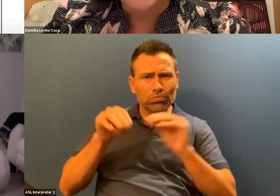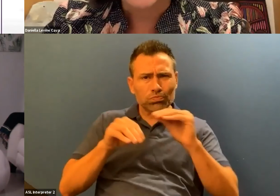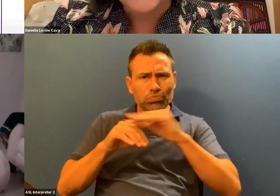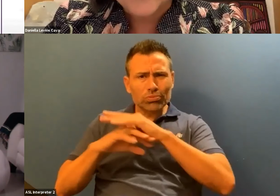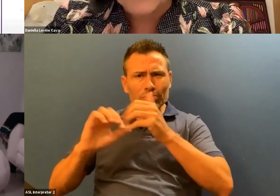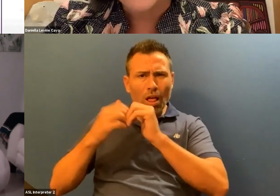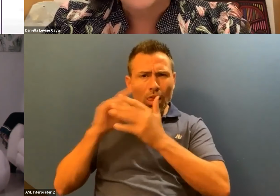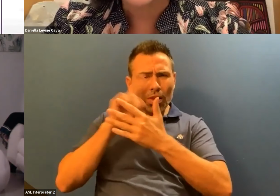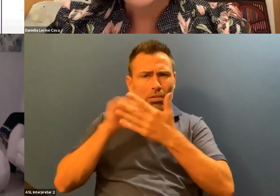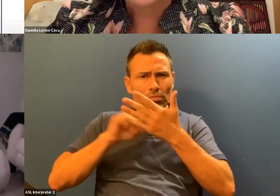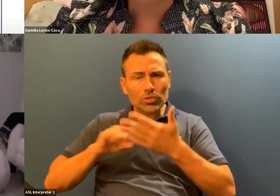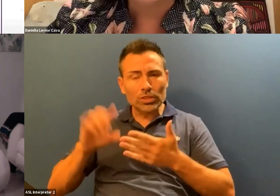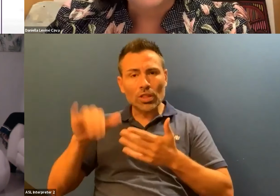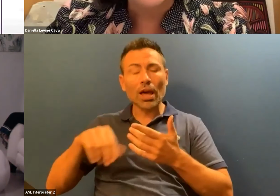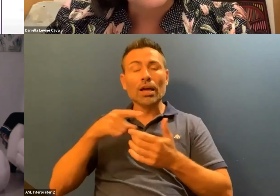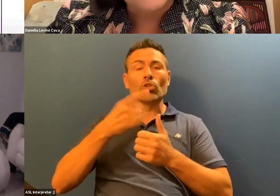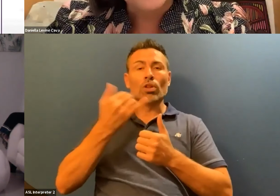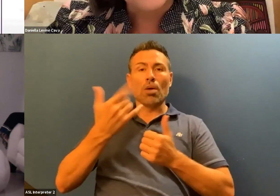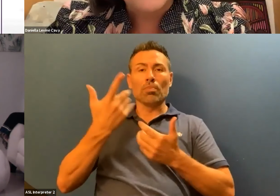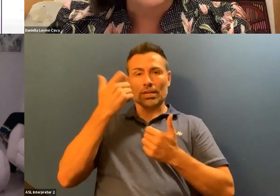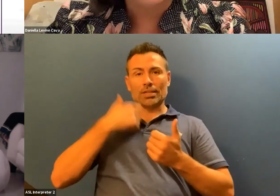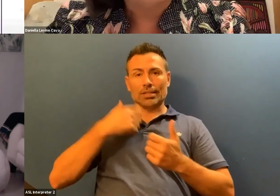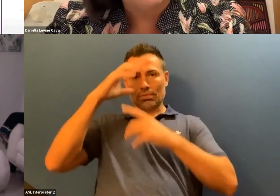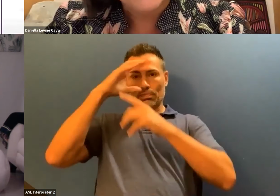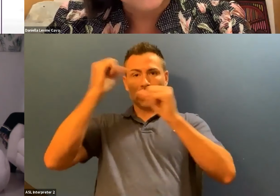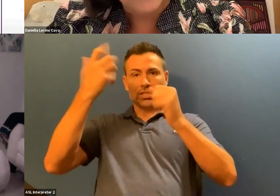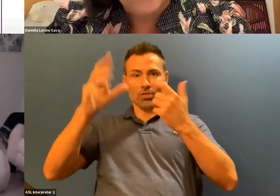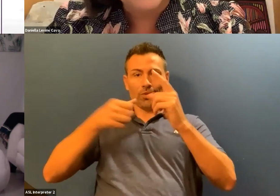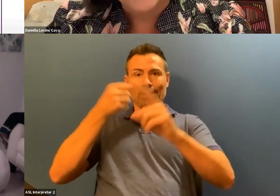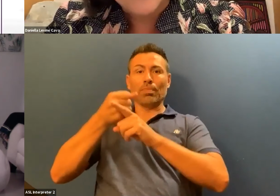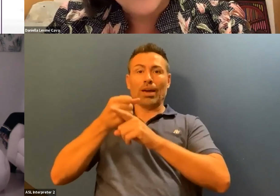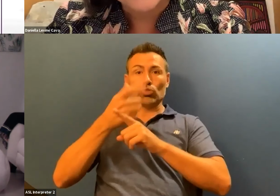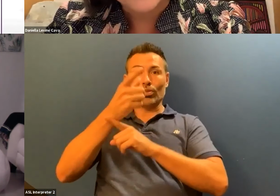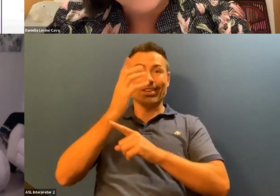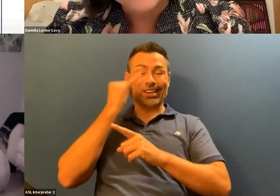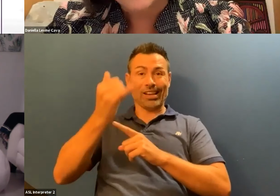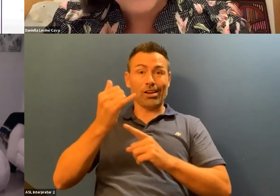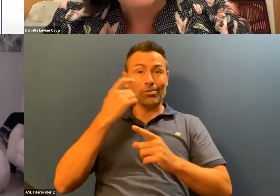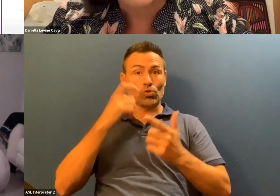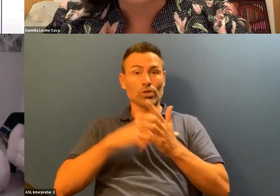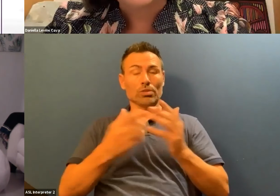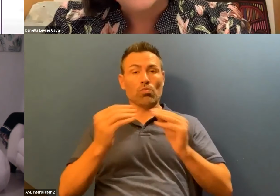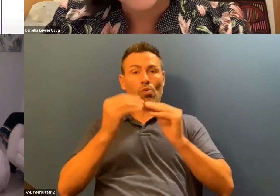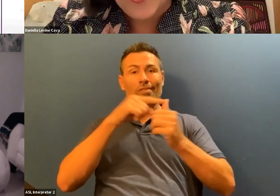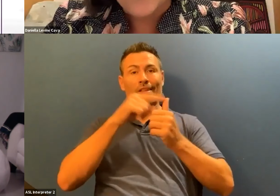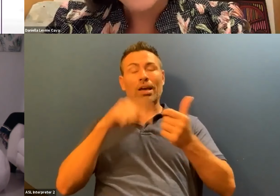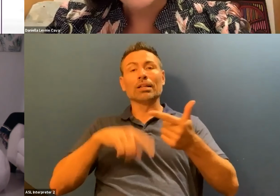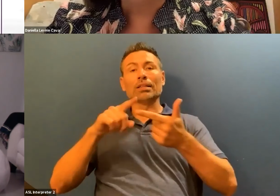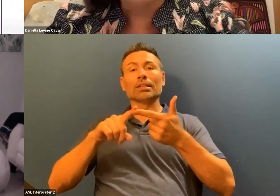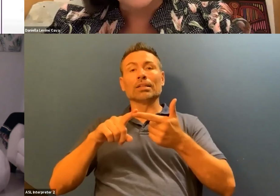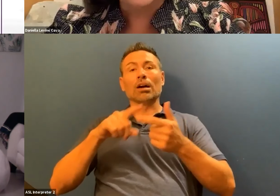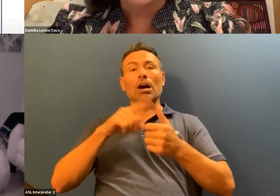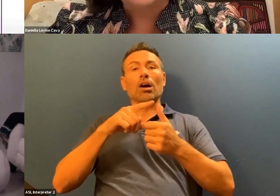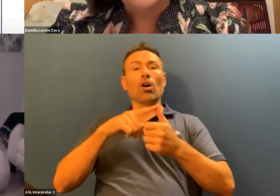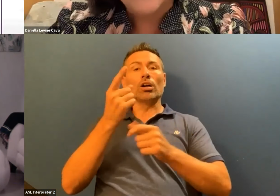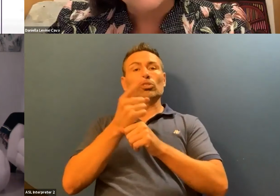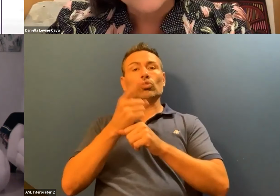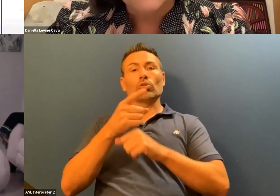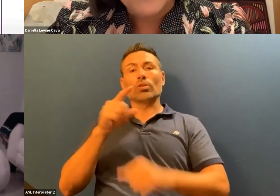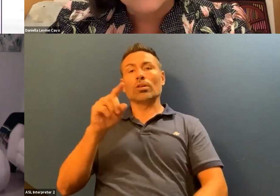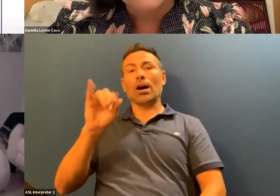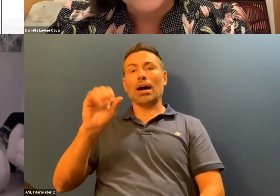that super spreader event. And then isolation, because not everybody can go home to the White House and isolate. You have to have a place to go. And fortunately, we